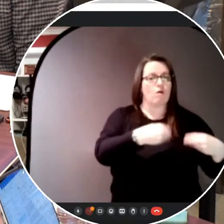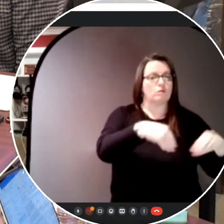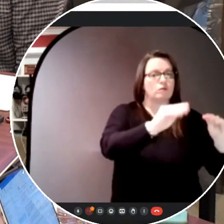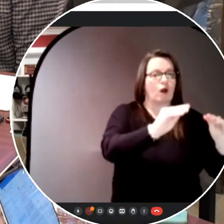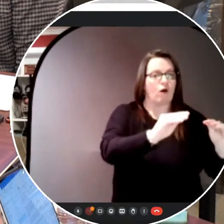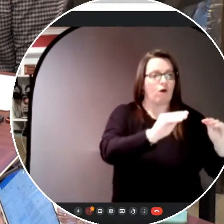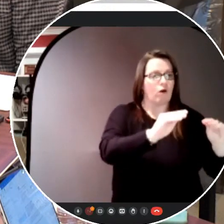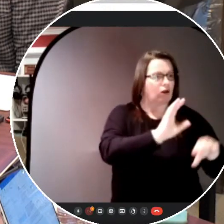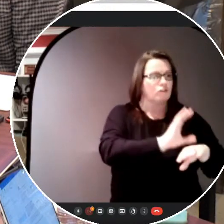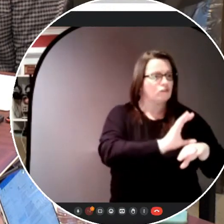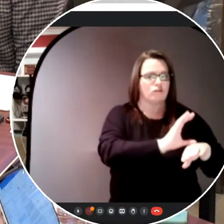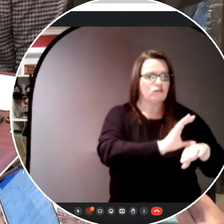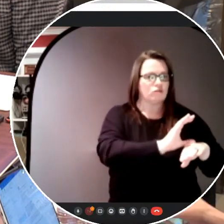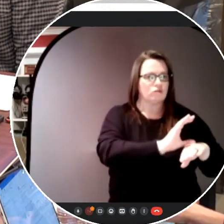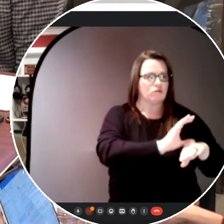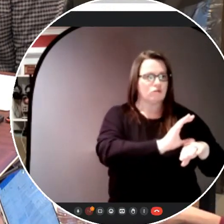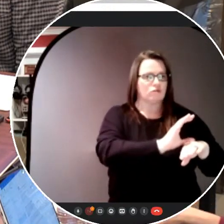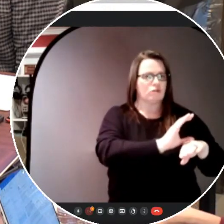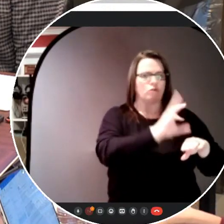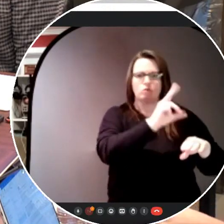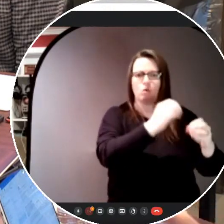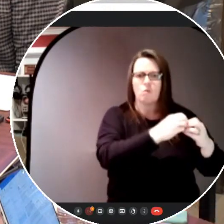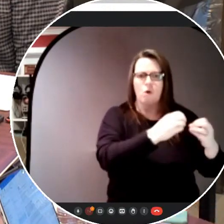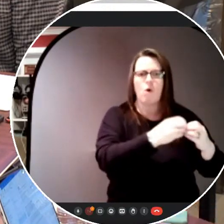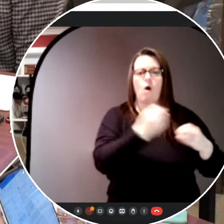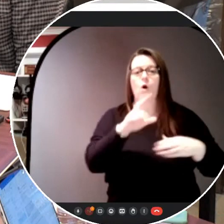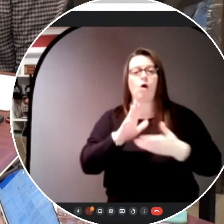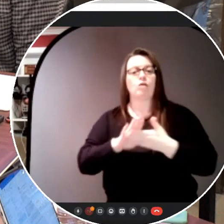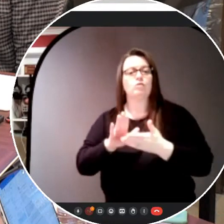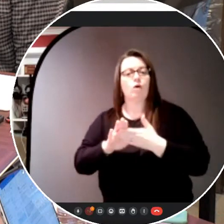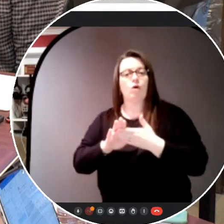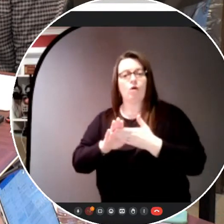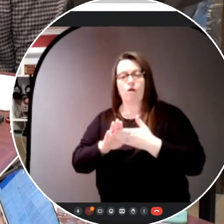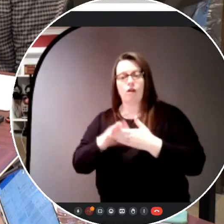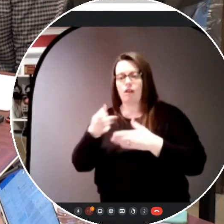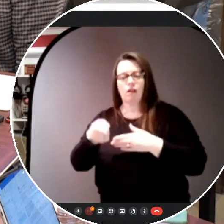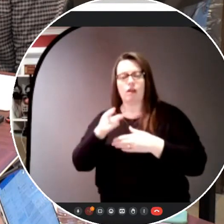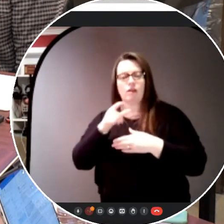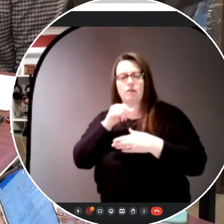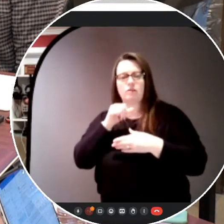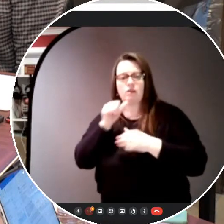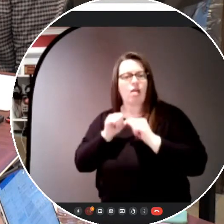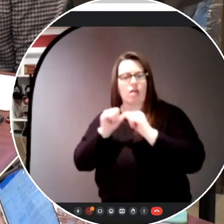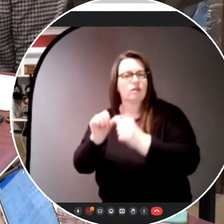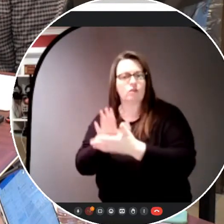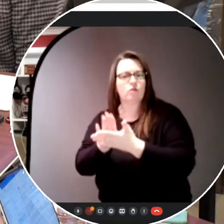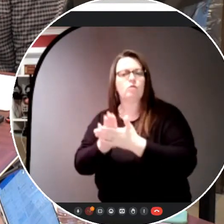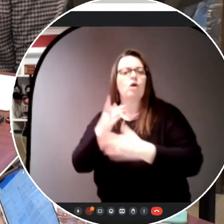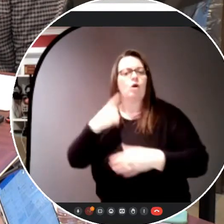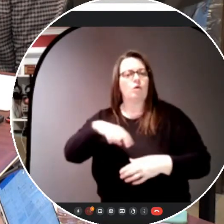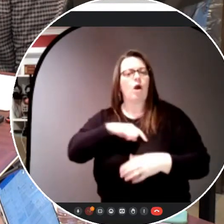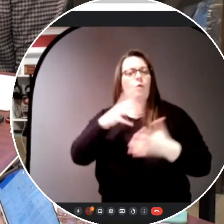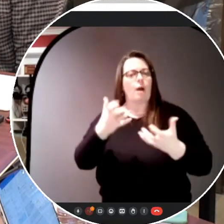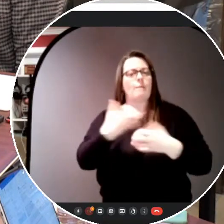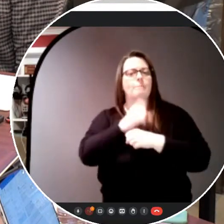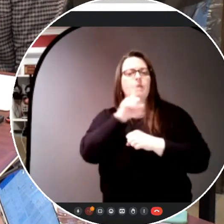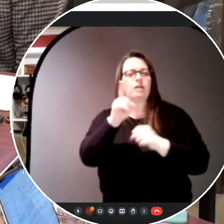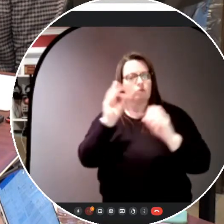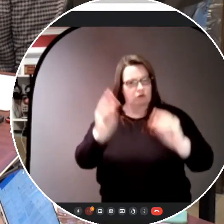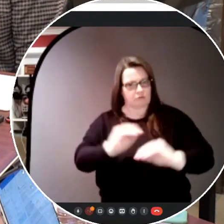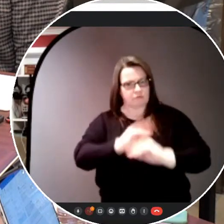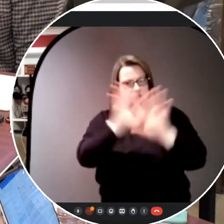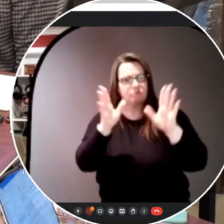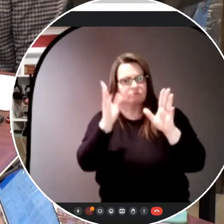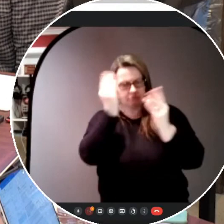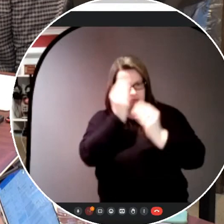case in the future where a school property is no longer a school, we want to be very unambiguous as to what's going to happen and always protect the district. So for